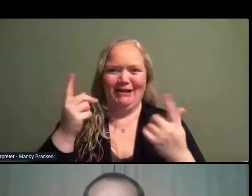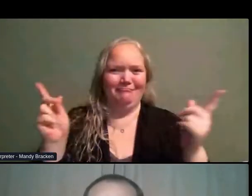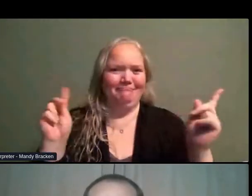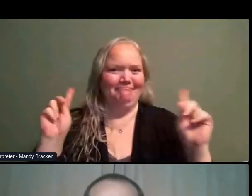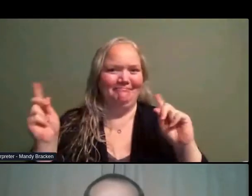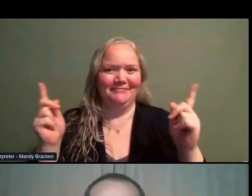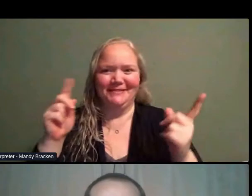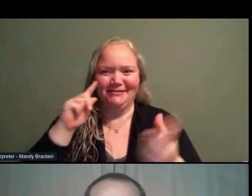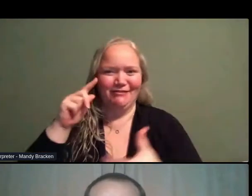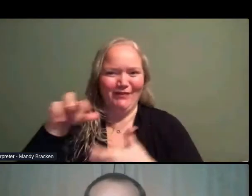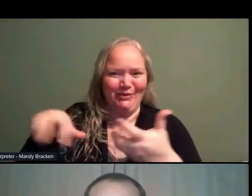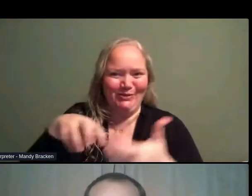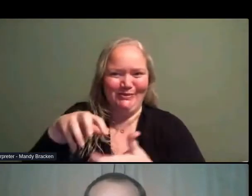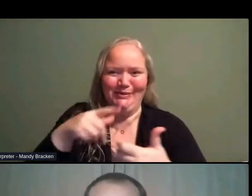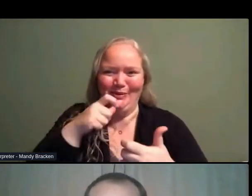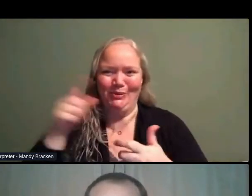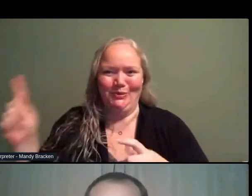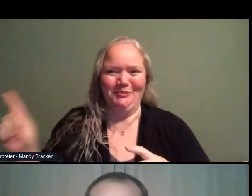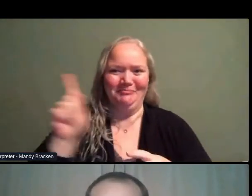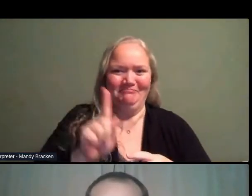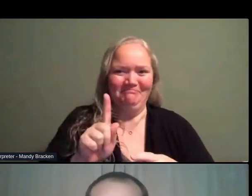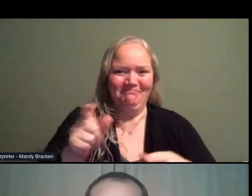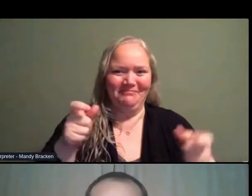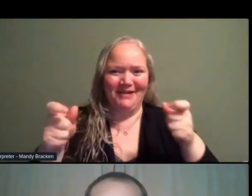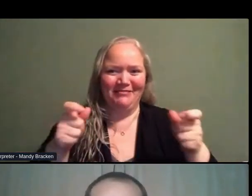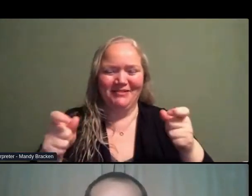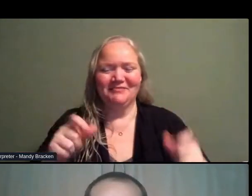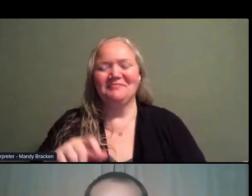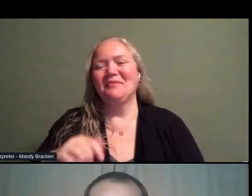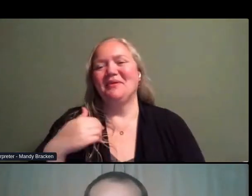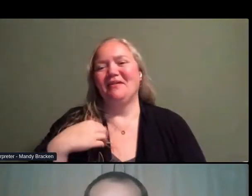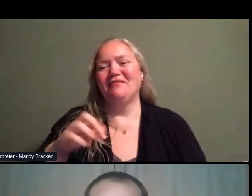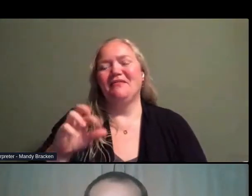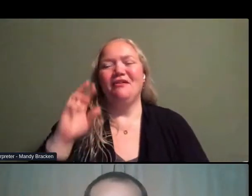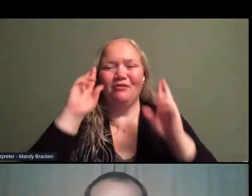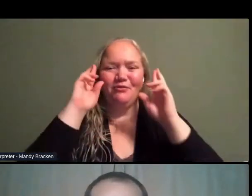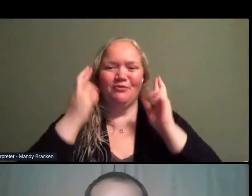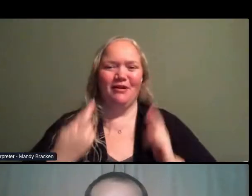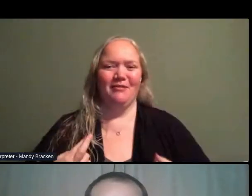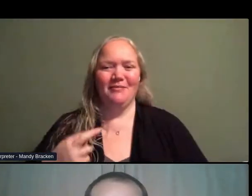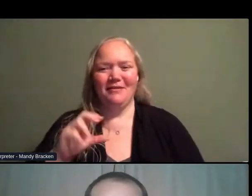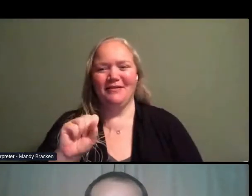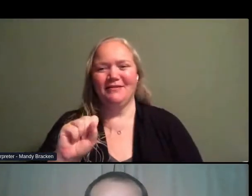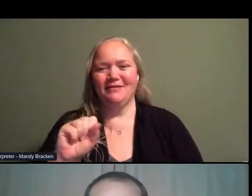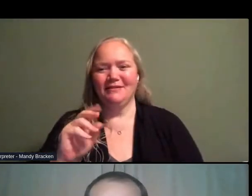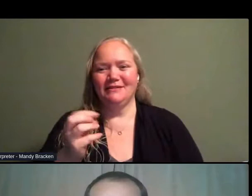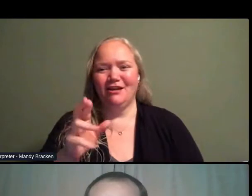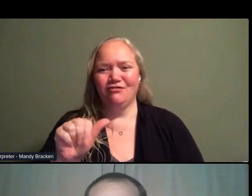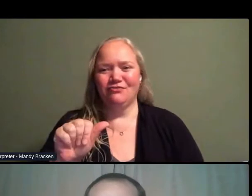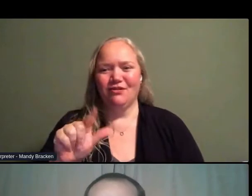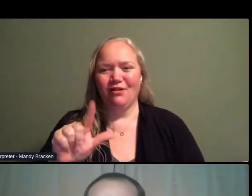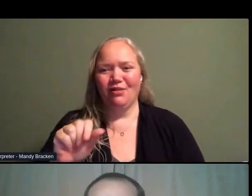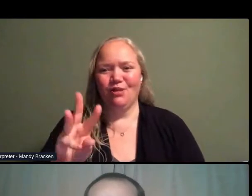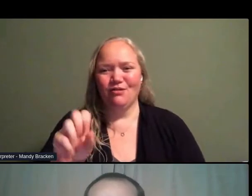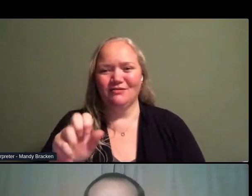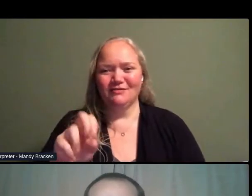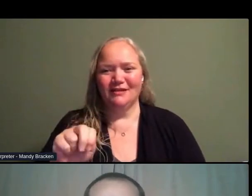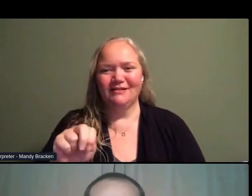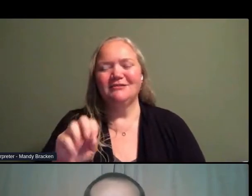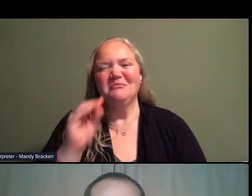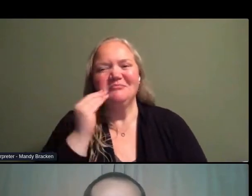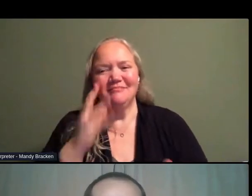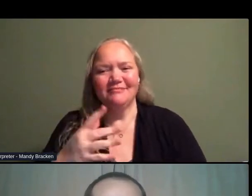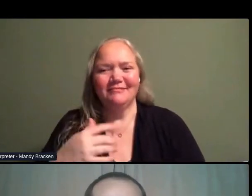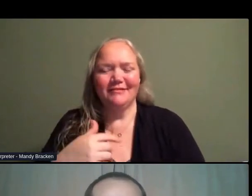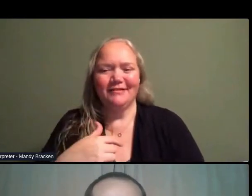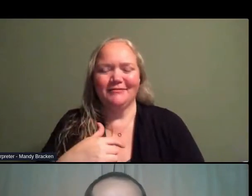Sandra Lawson, and I want to kick us off because I noticed that we were all just hanging out here. I want to begin